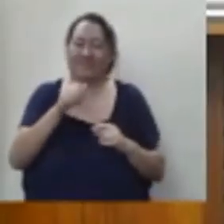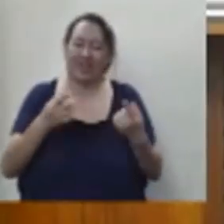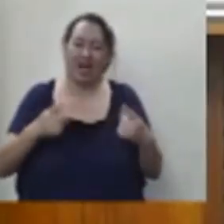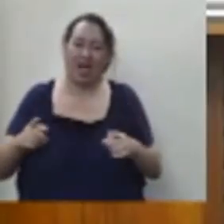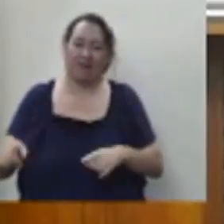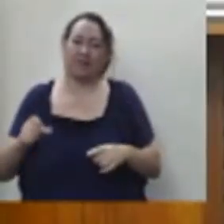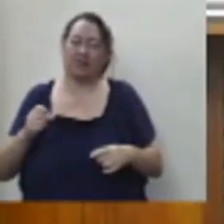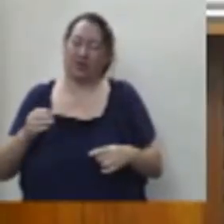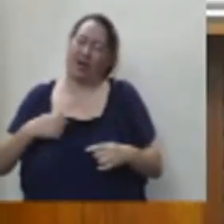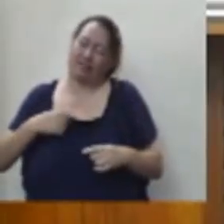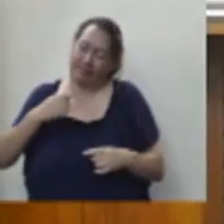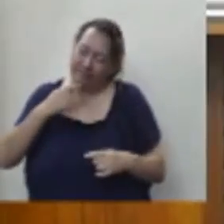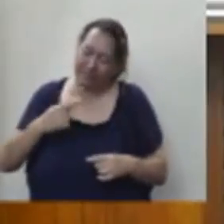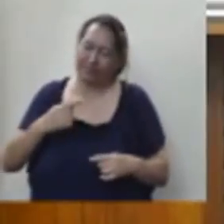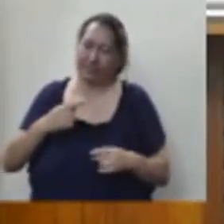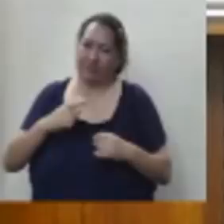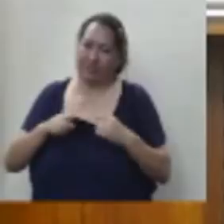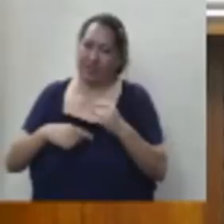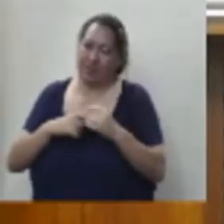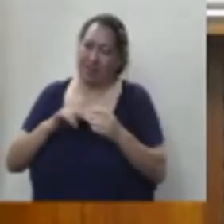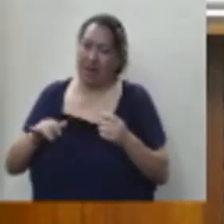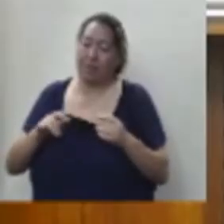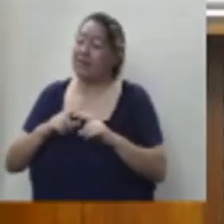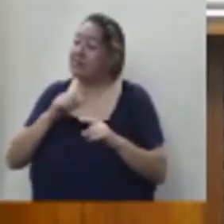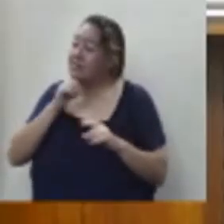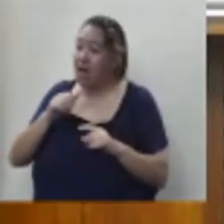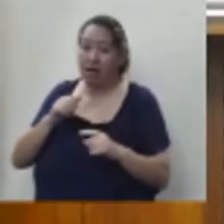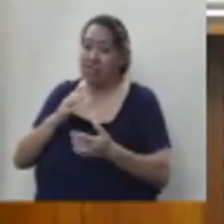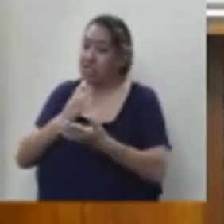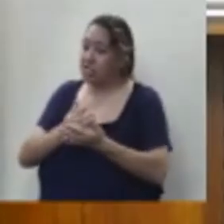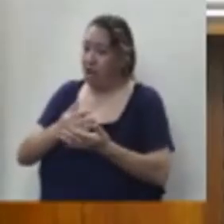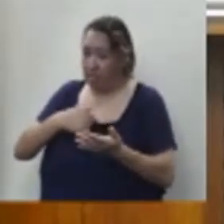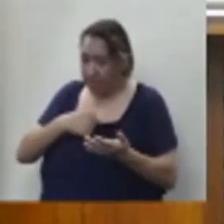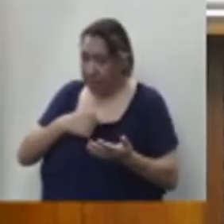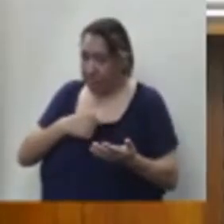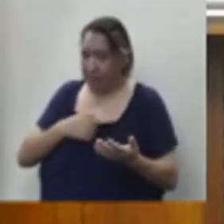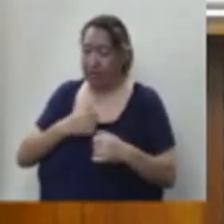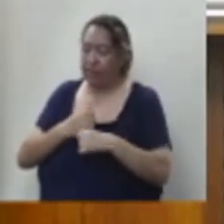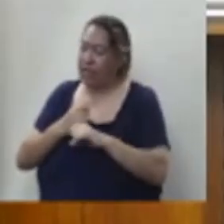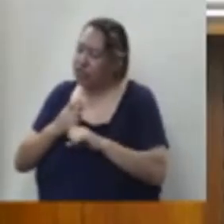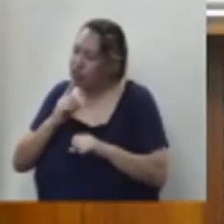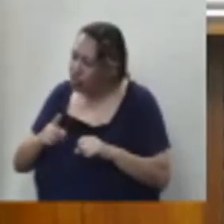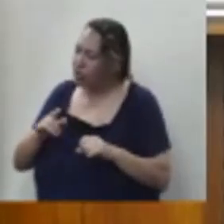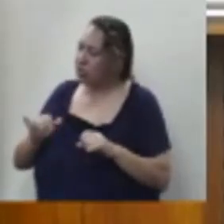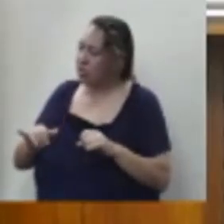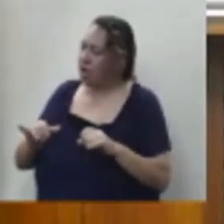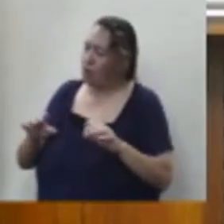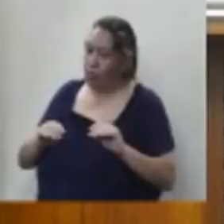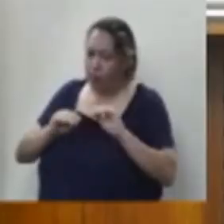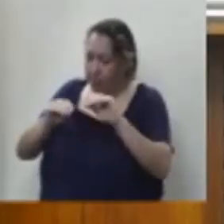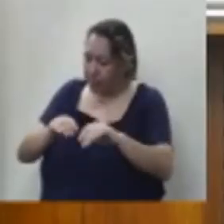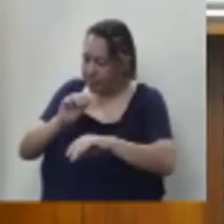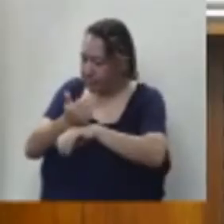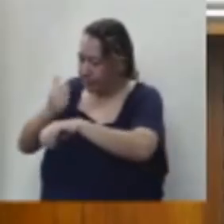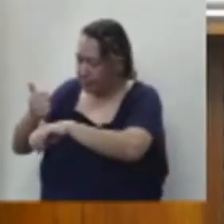in that, but that's not going to stop me in making sure that the measures that we put in are measures that's going to